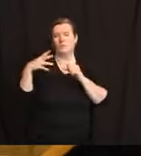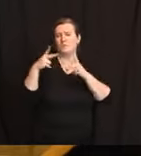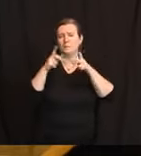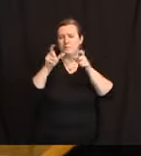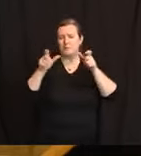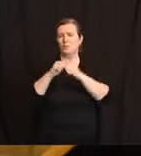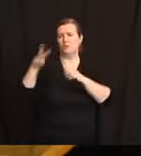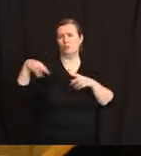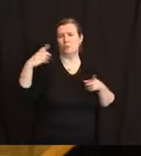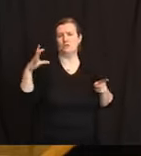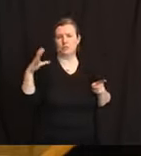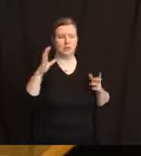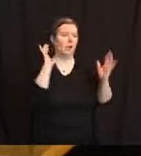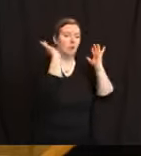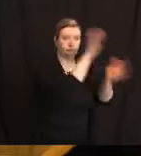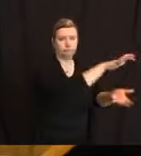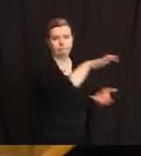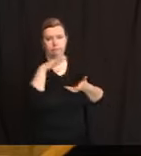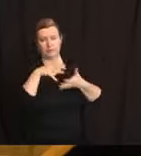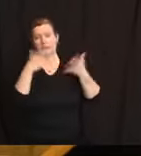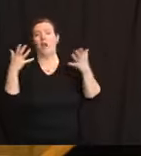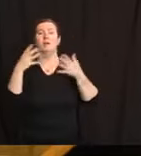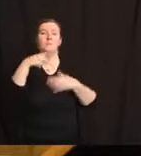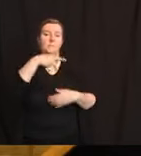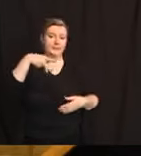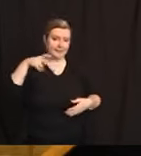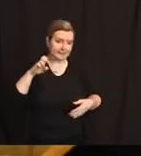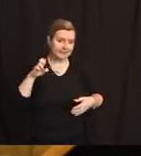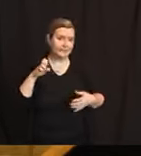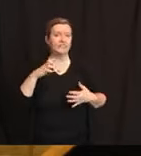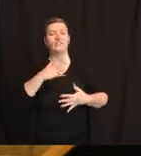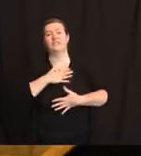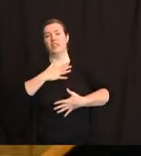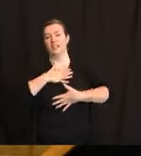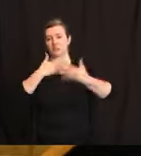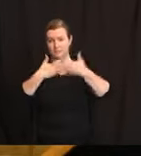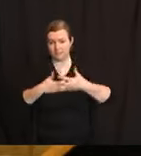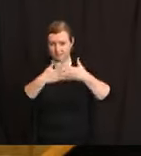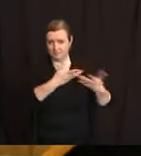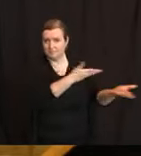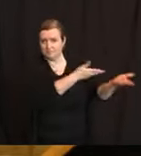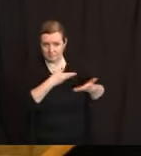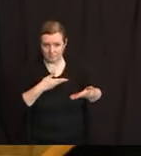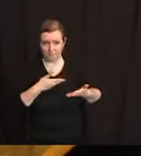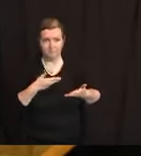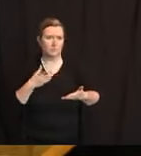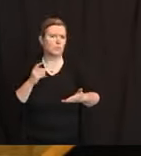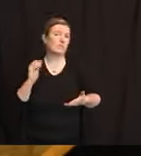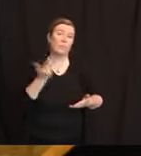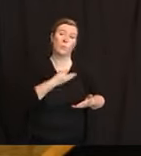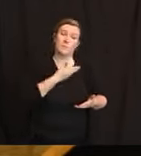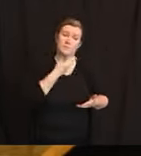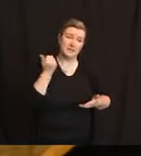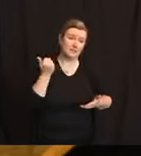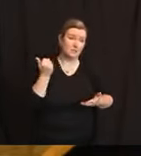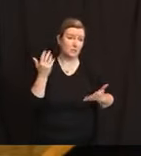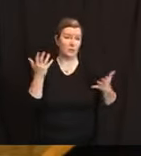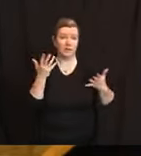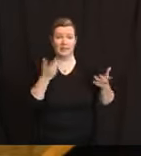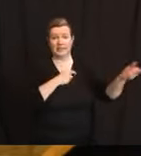like ventilators. And we were able to do as best we could with what we got. And at the end of the